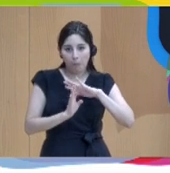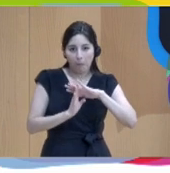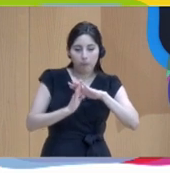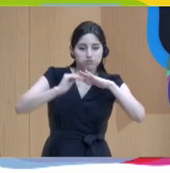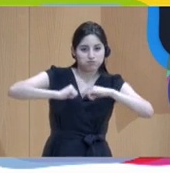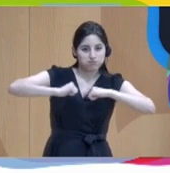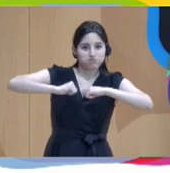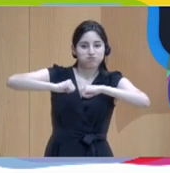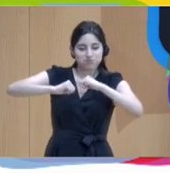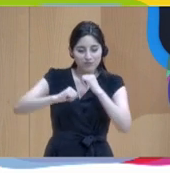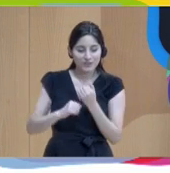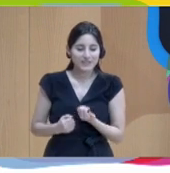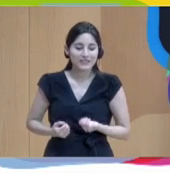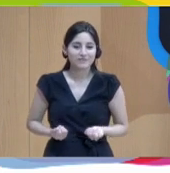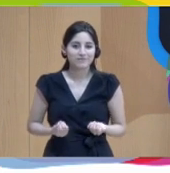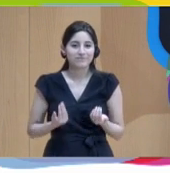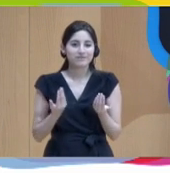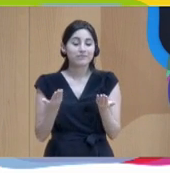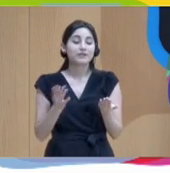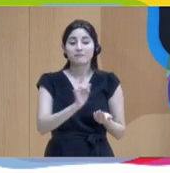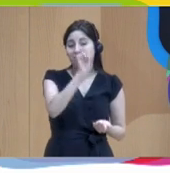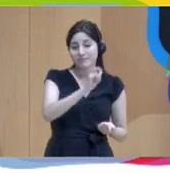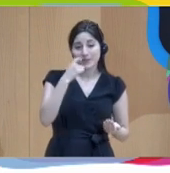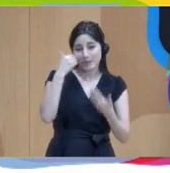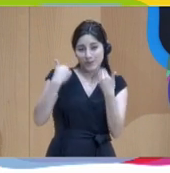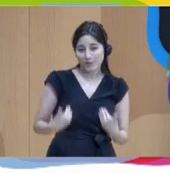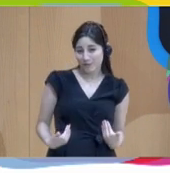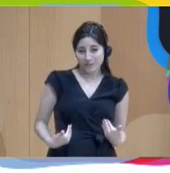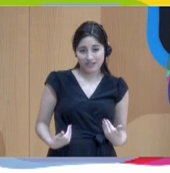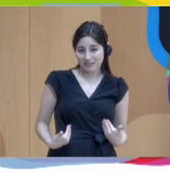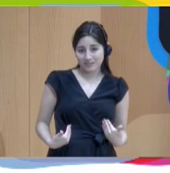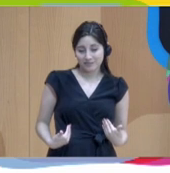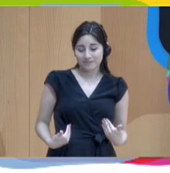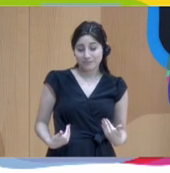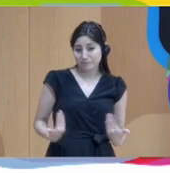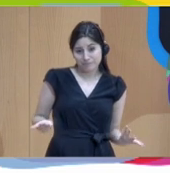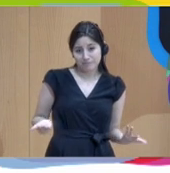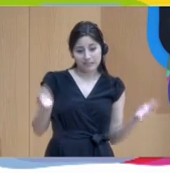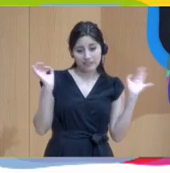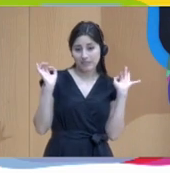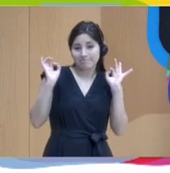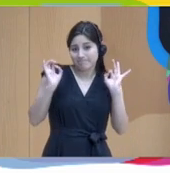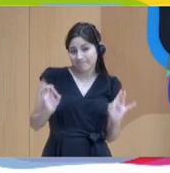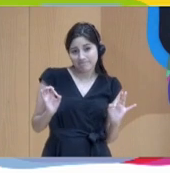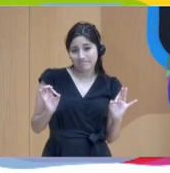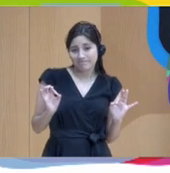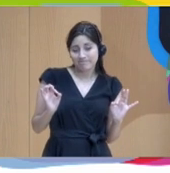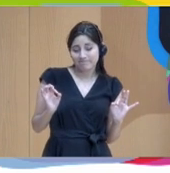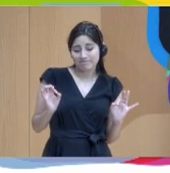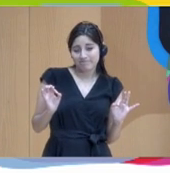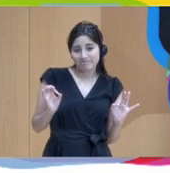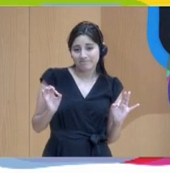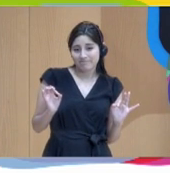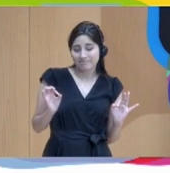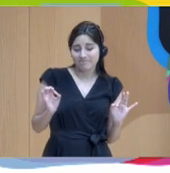structured like we are, the need for the services will increase when we get more